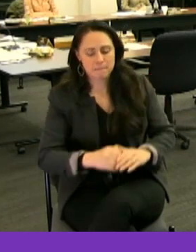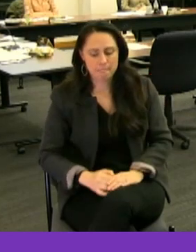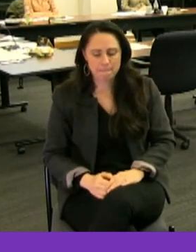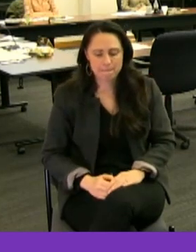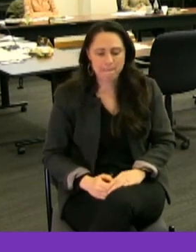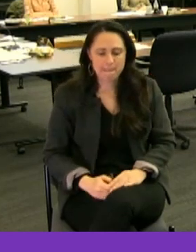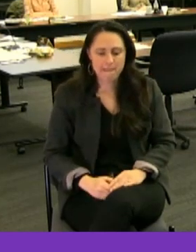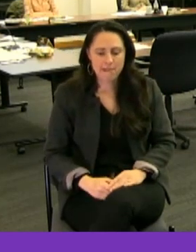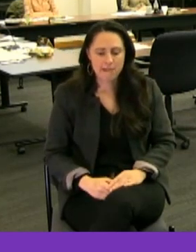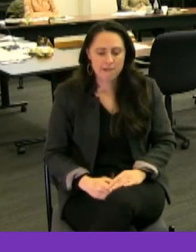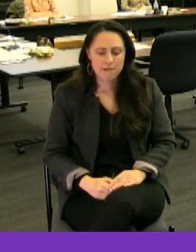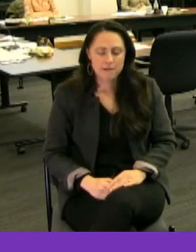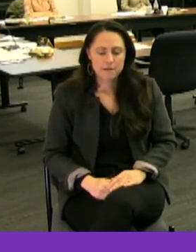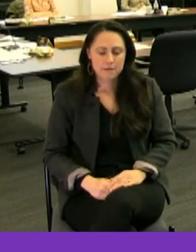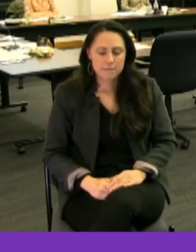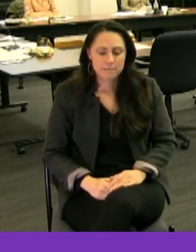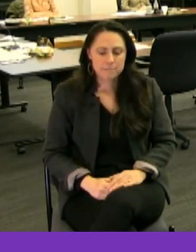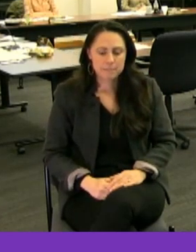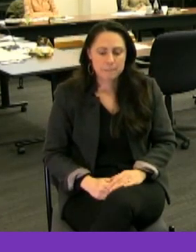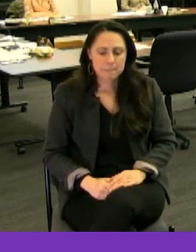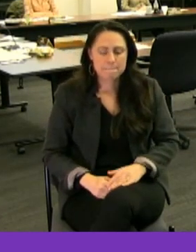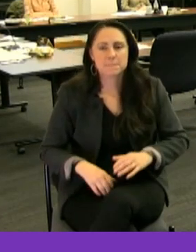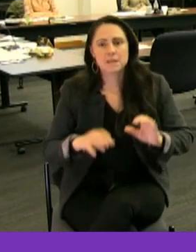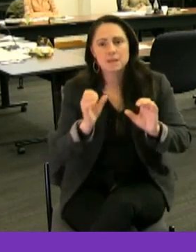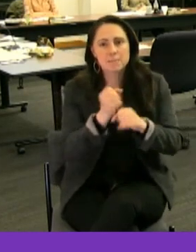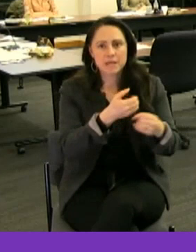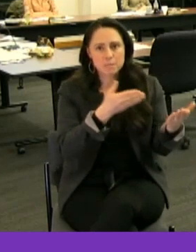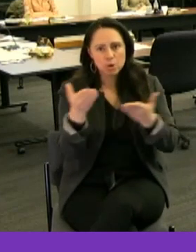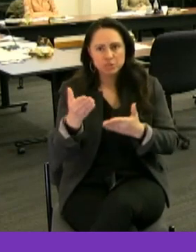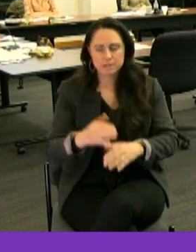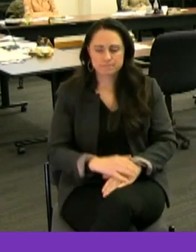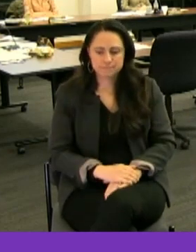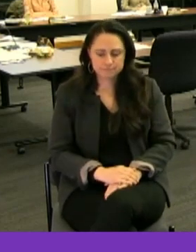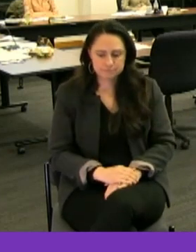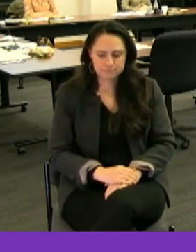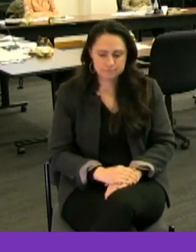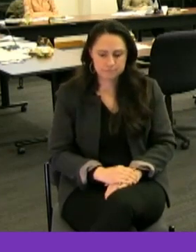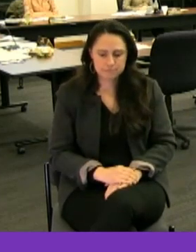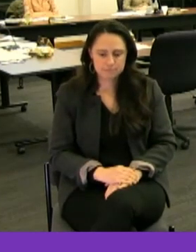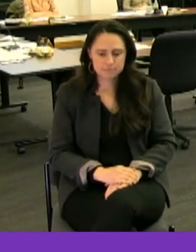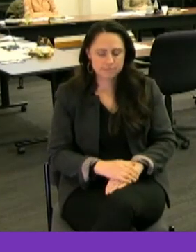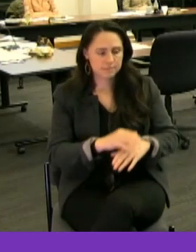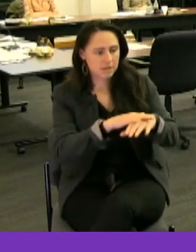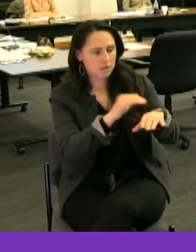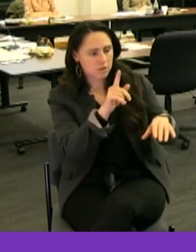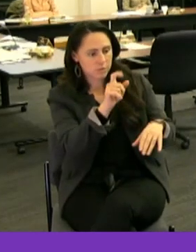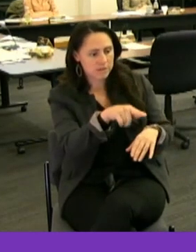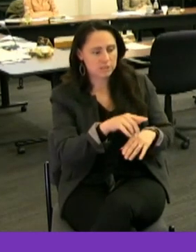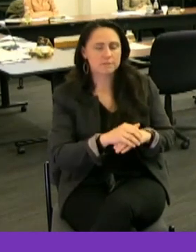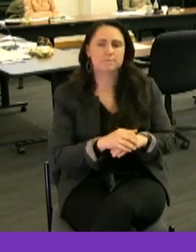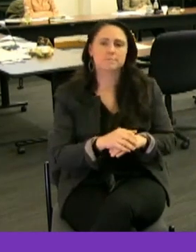Make a motion. Call to the can we call the question?